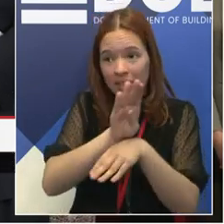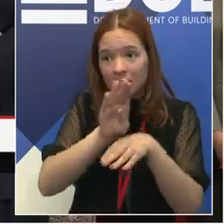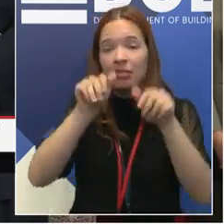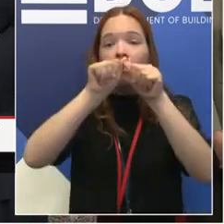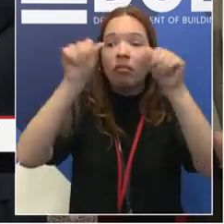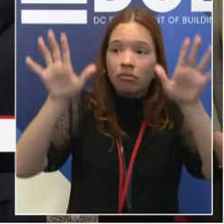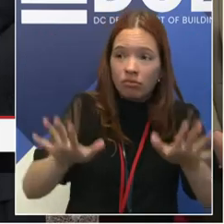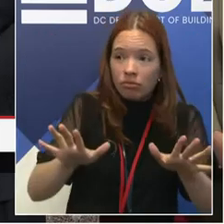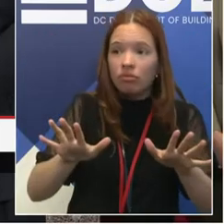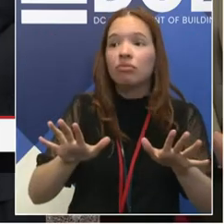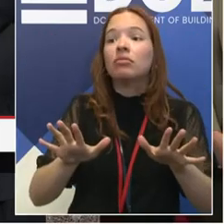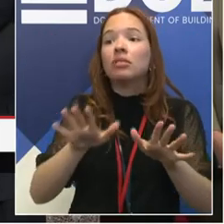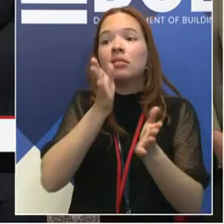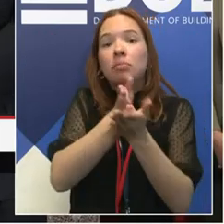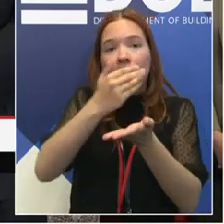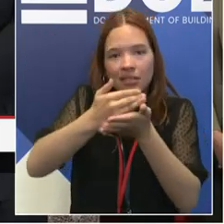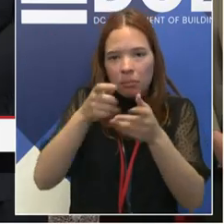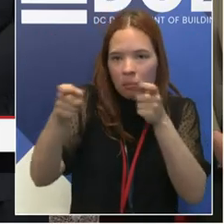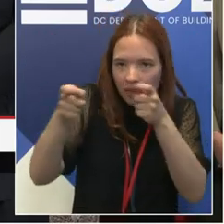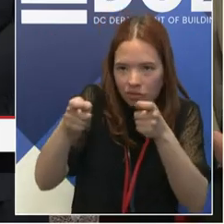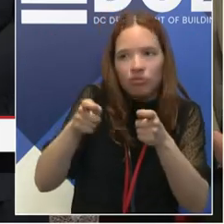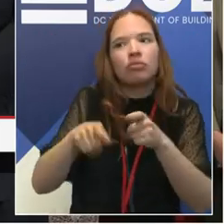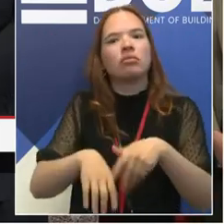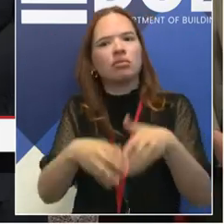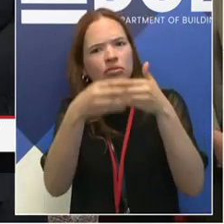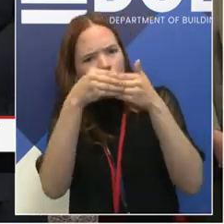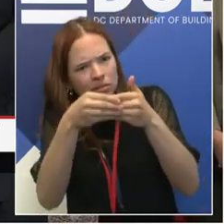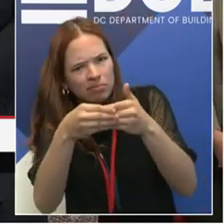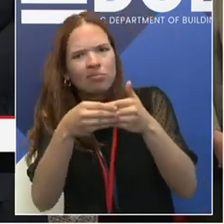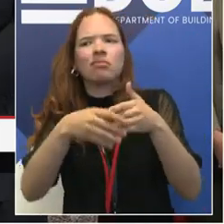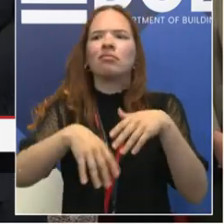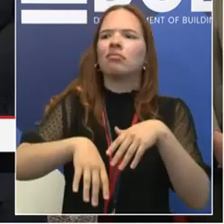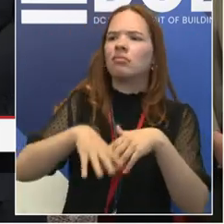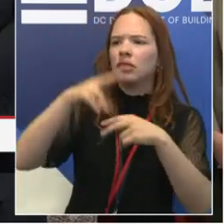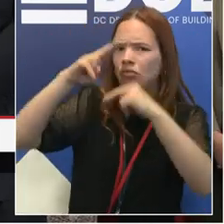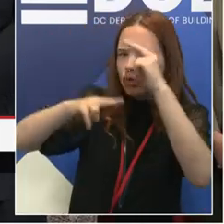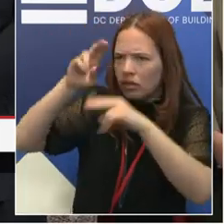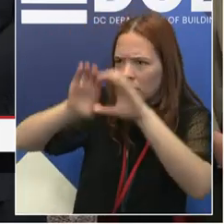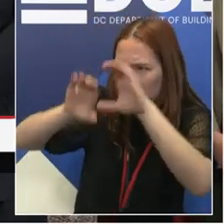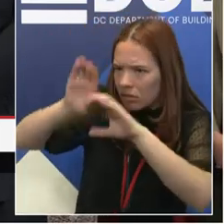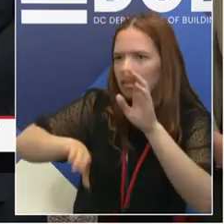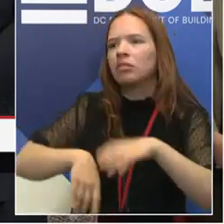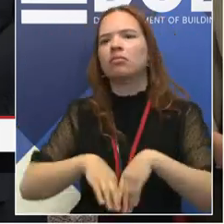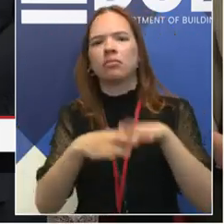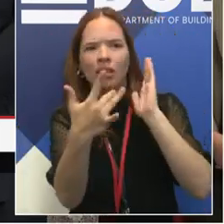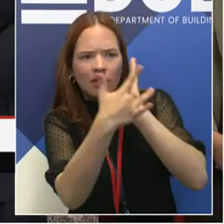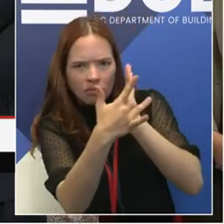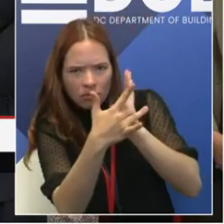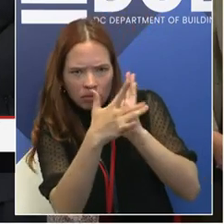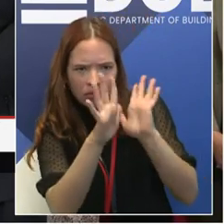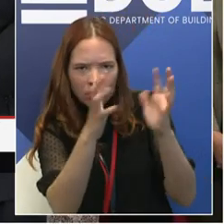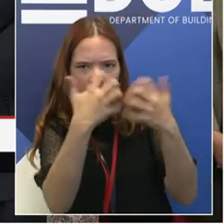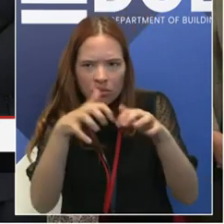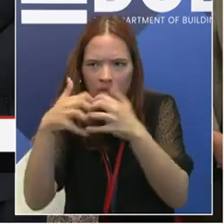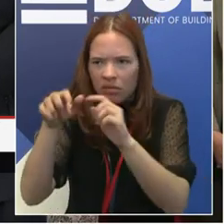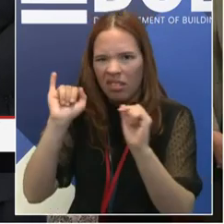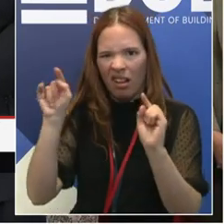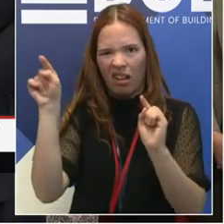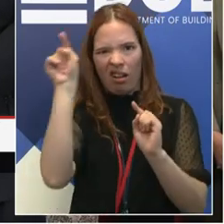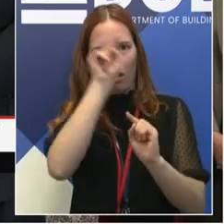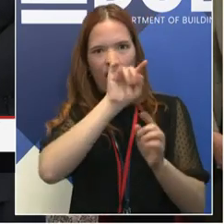several leadership roles, focusing on construction management and building technologies. And all that is to